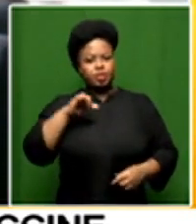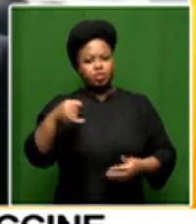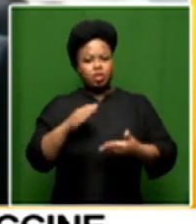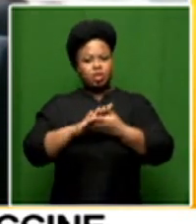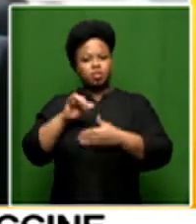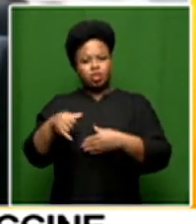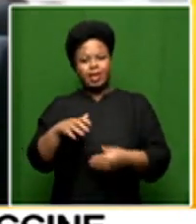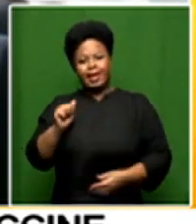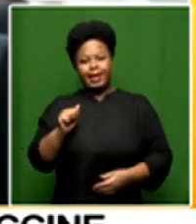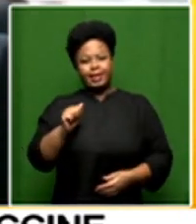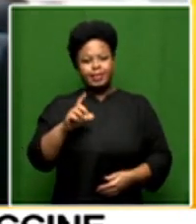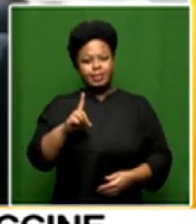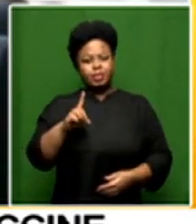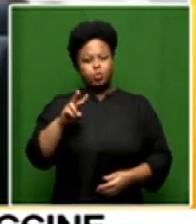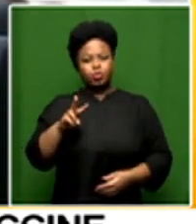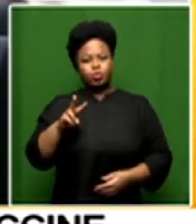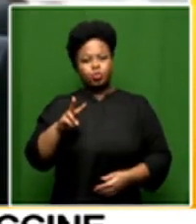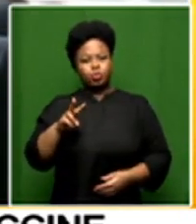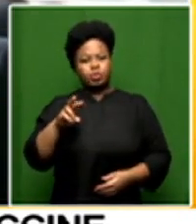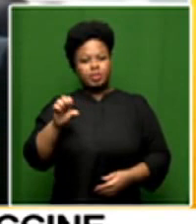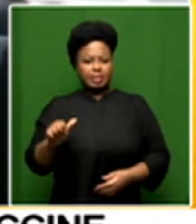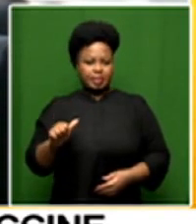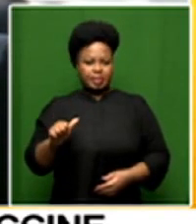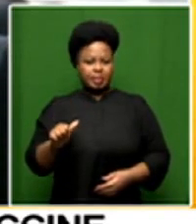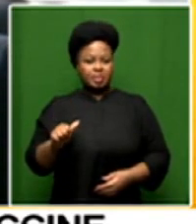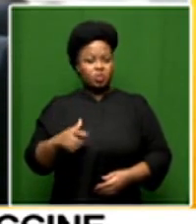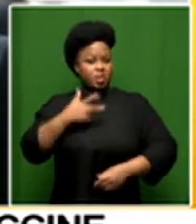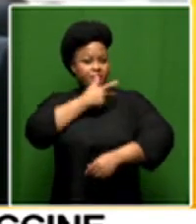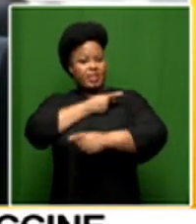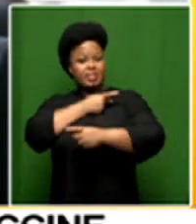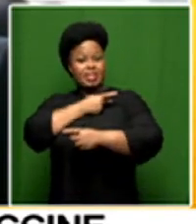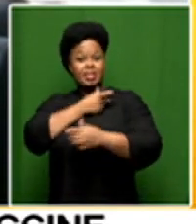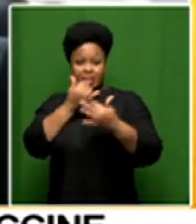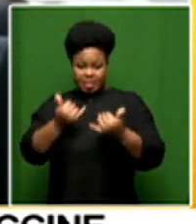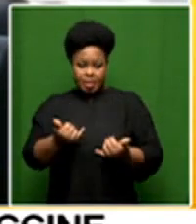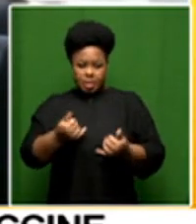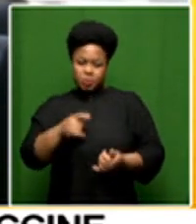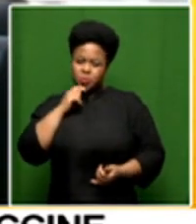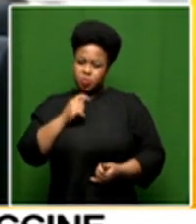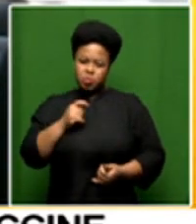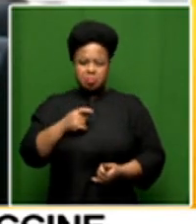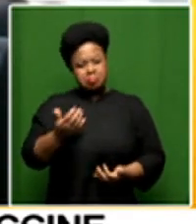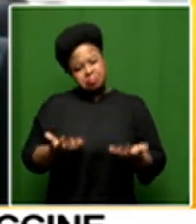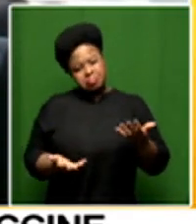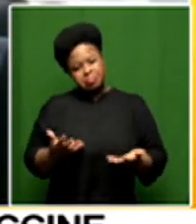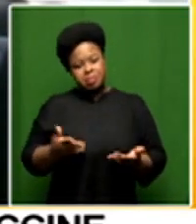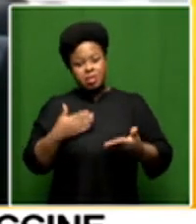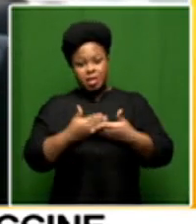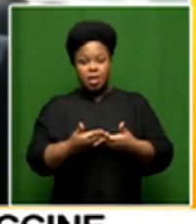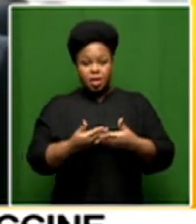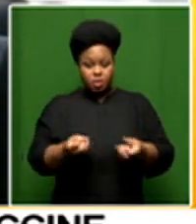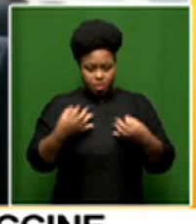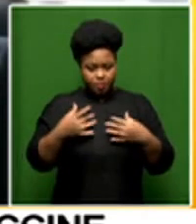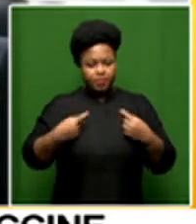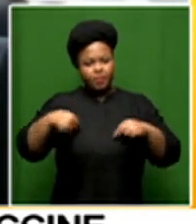Johnson AD26 Janssen vaccine seems to be the one that is most likely to be